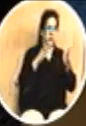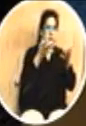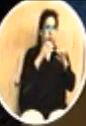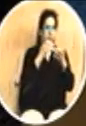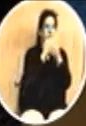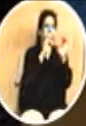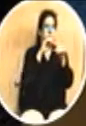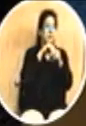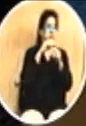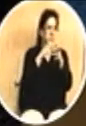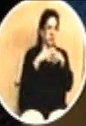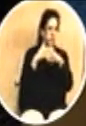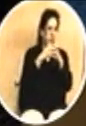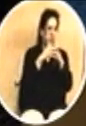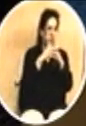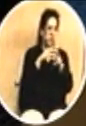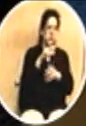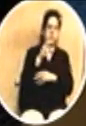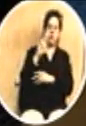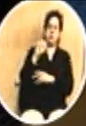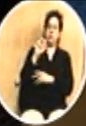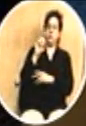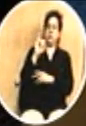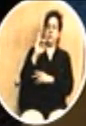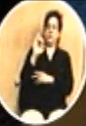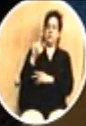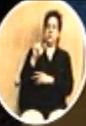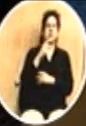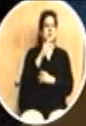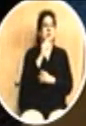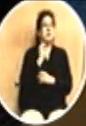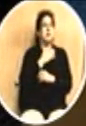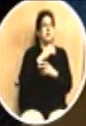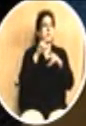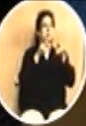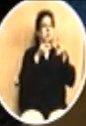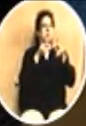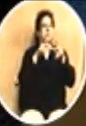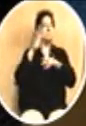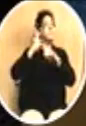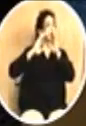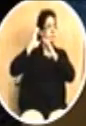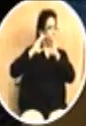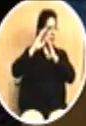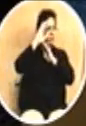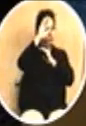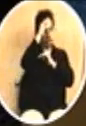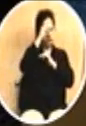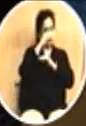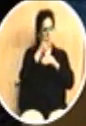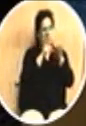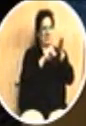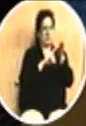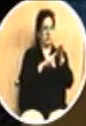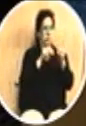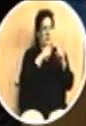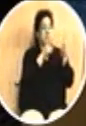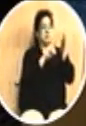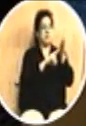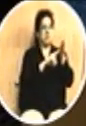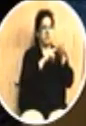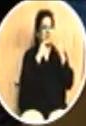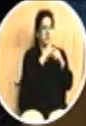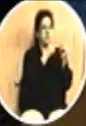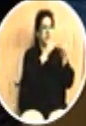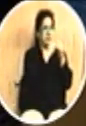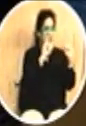America. Radical. Our founding fathers were called radical. In fact, when they signed the Declaration of Independence, they